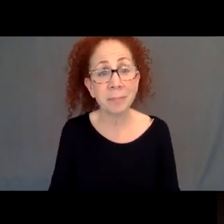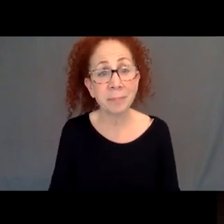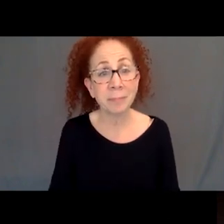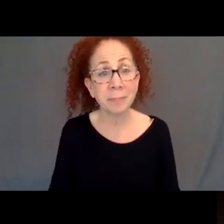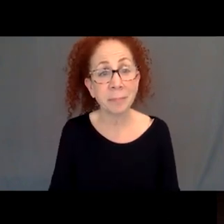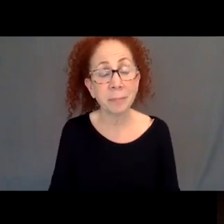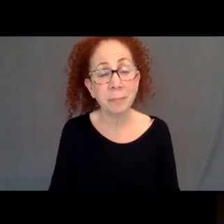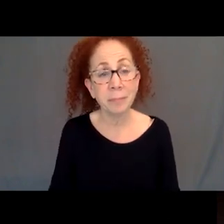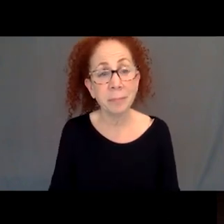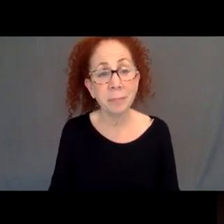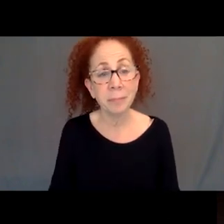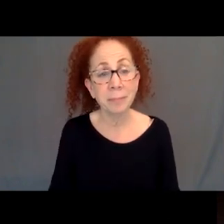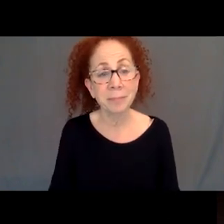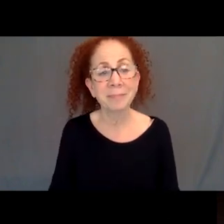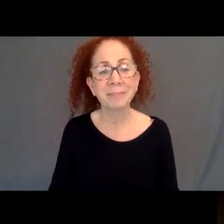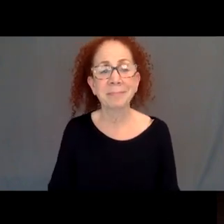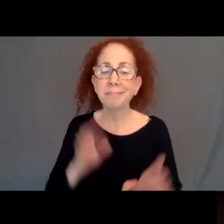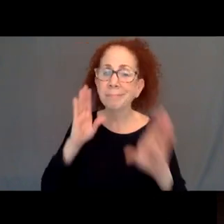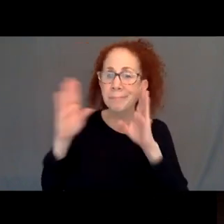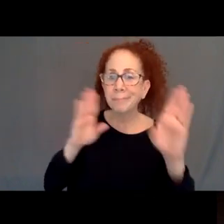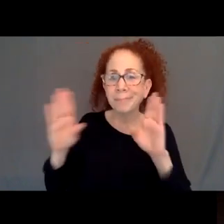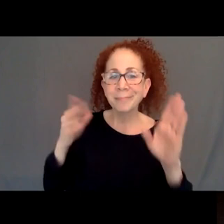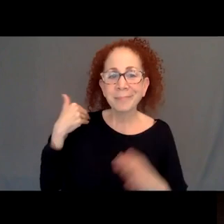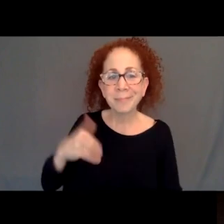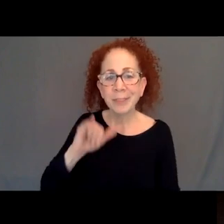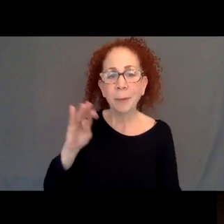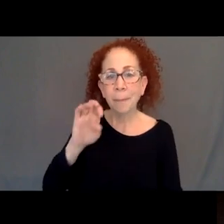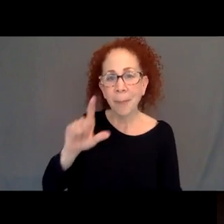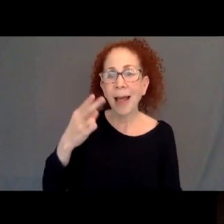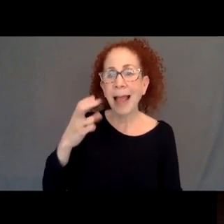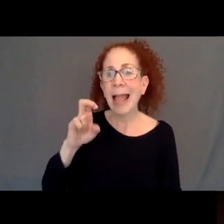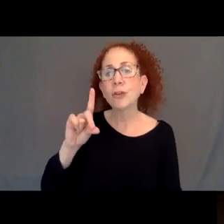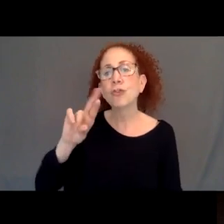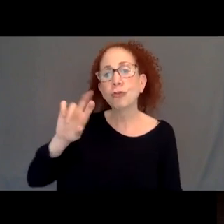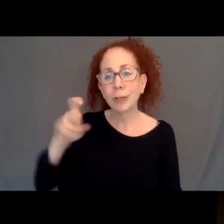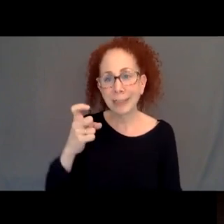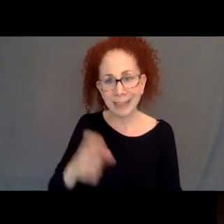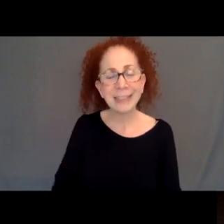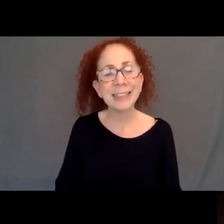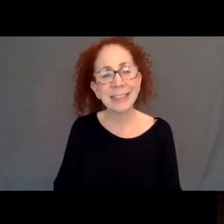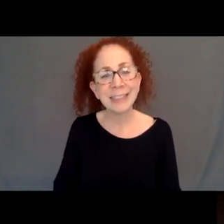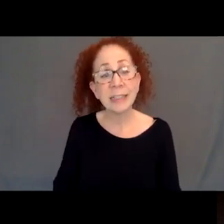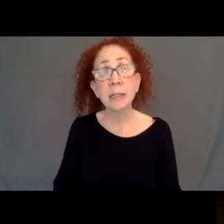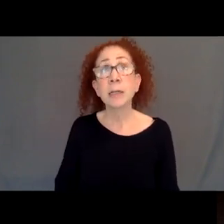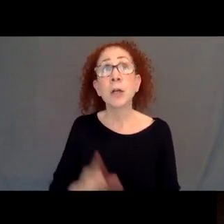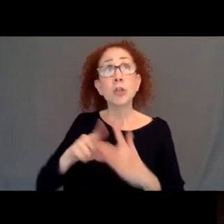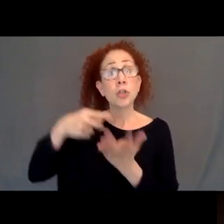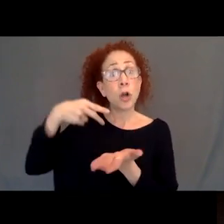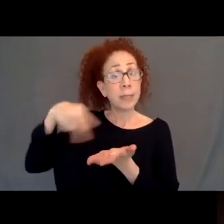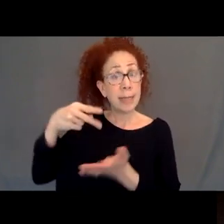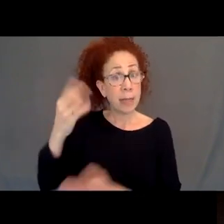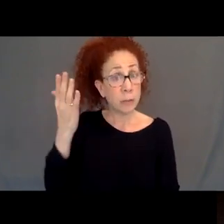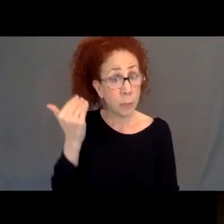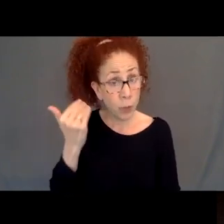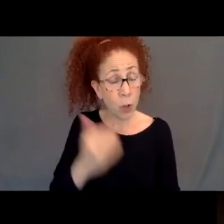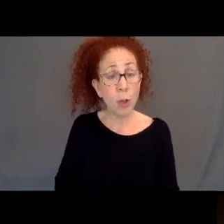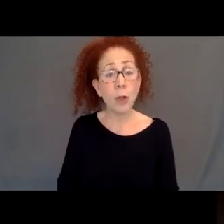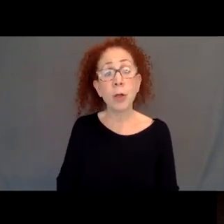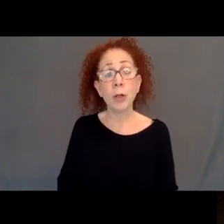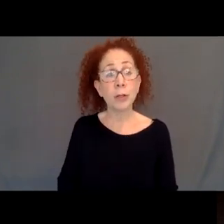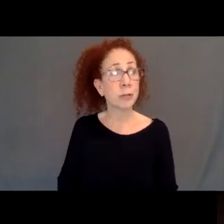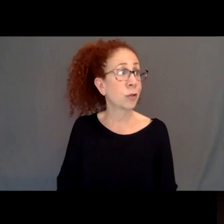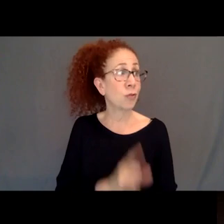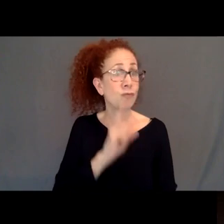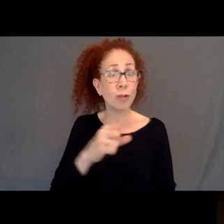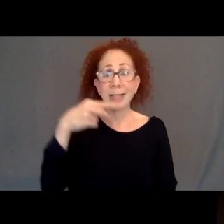Hi, everybody. My name is Jamel Hendricks, and I got started in dance basically because dance